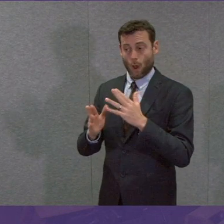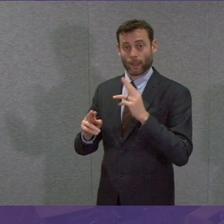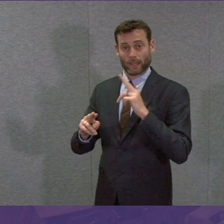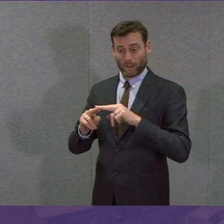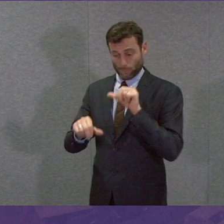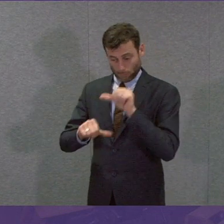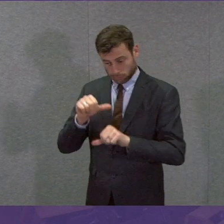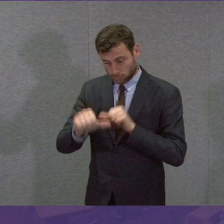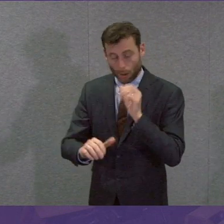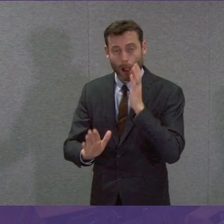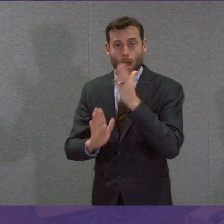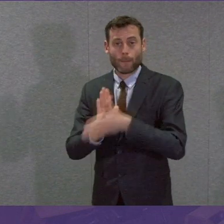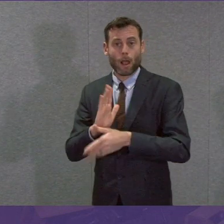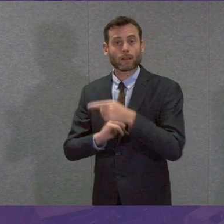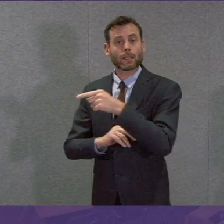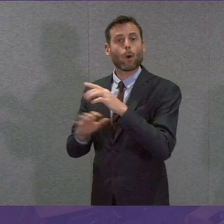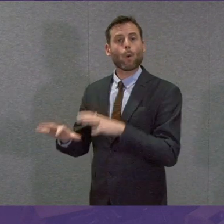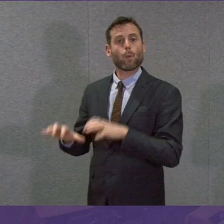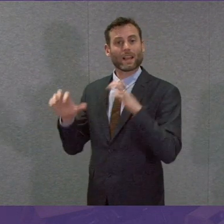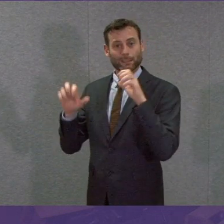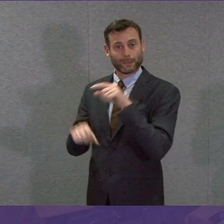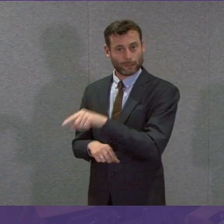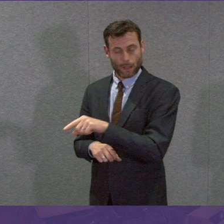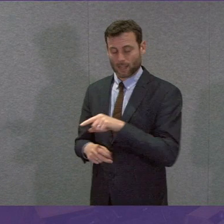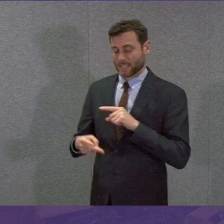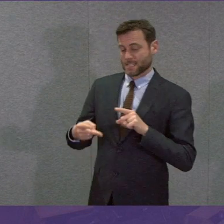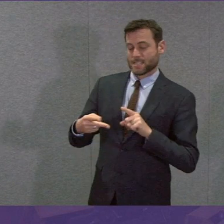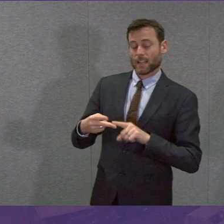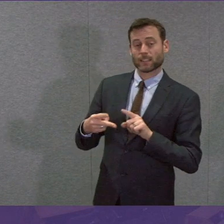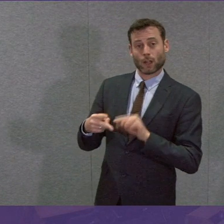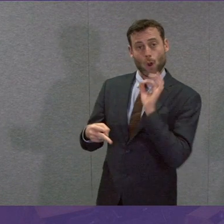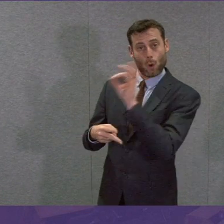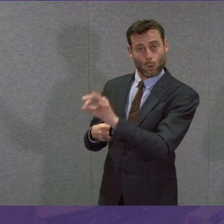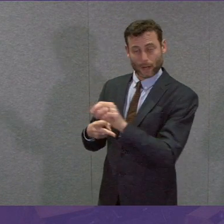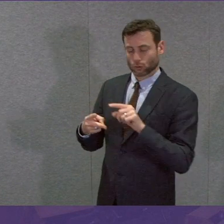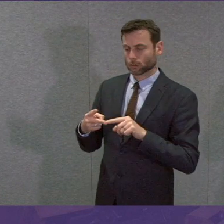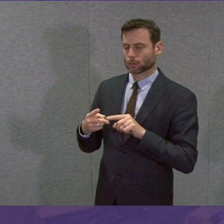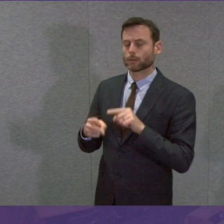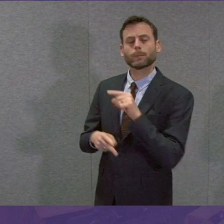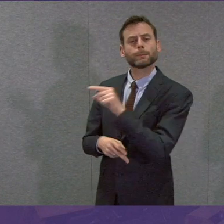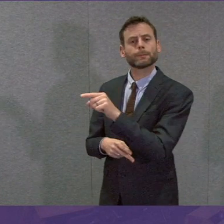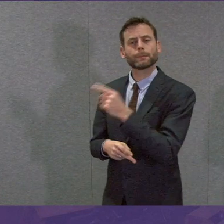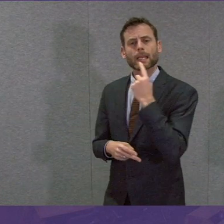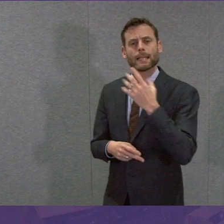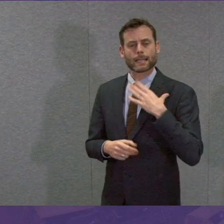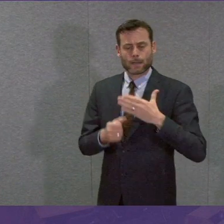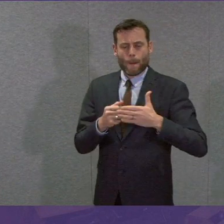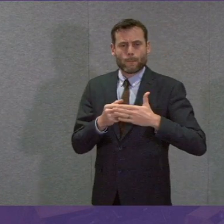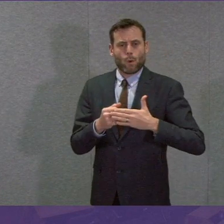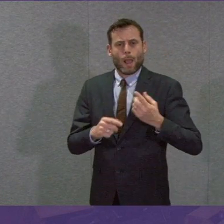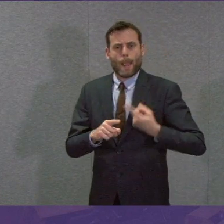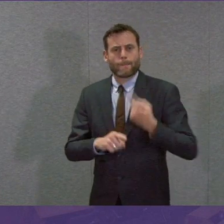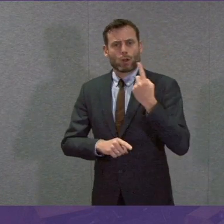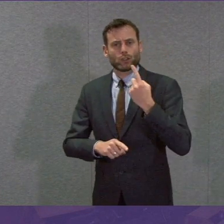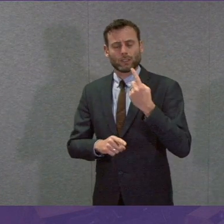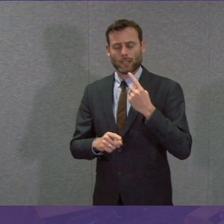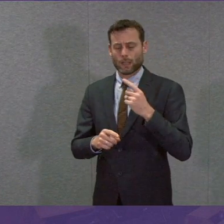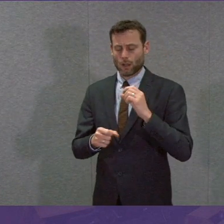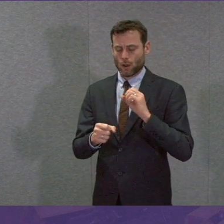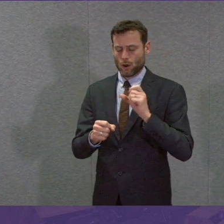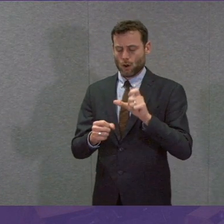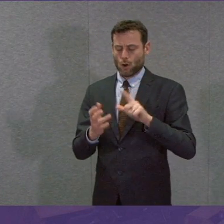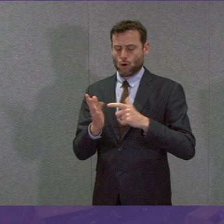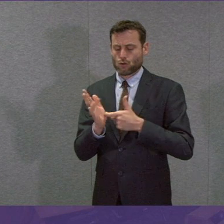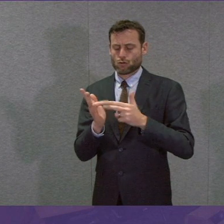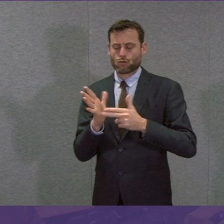at Westminster? And secondly, the Cabinet Secretary referred to further emergency coronavirus legislation to be passed